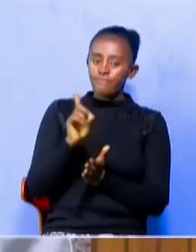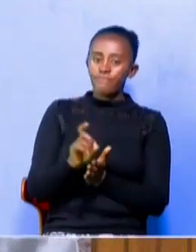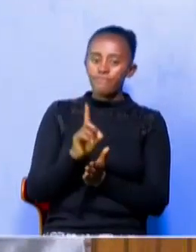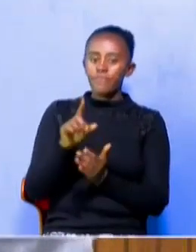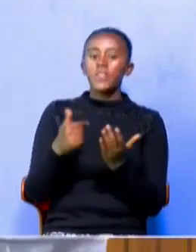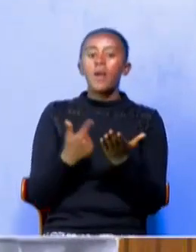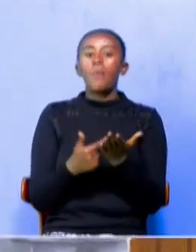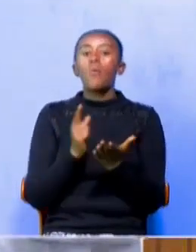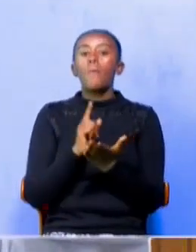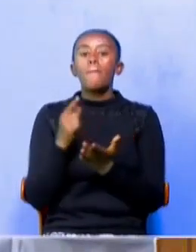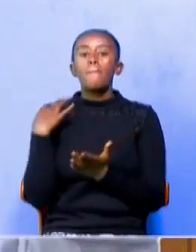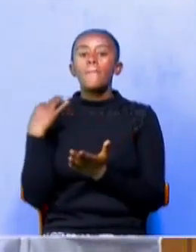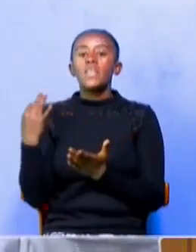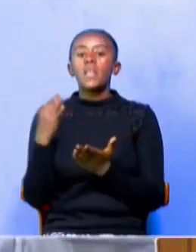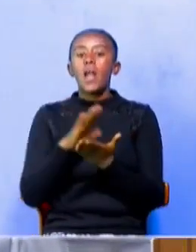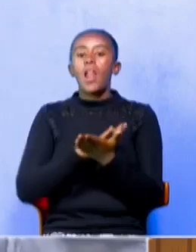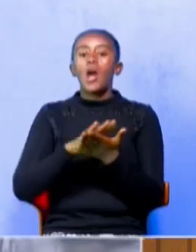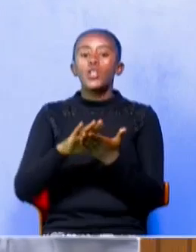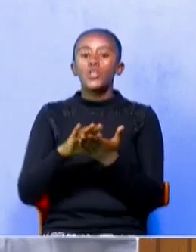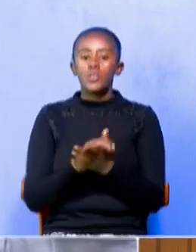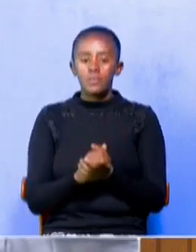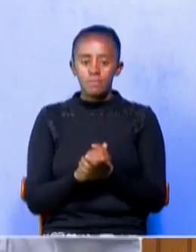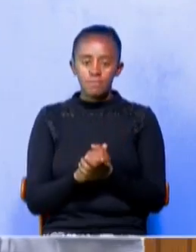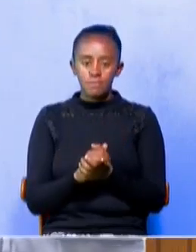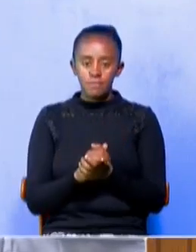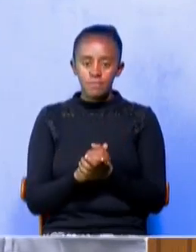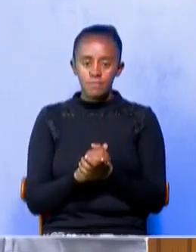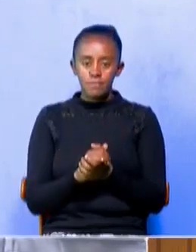about personal hygiene.